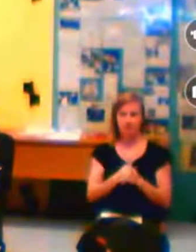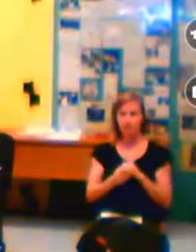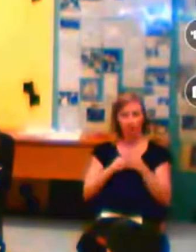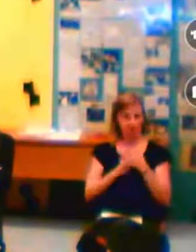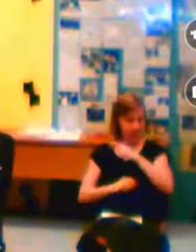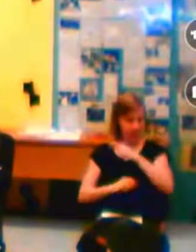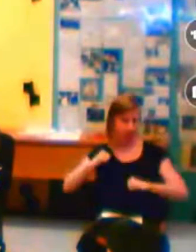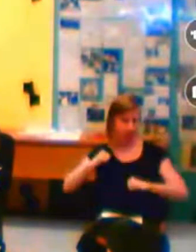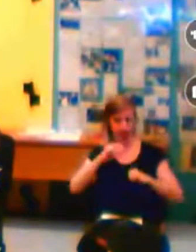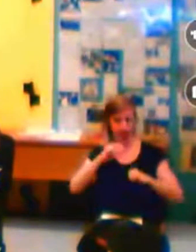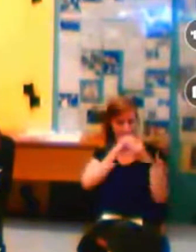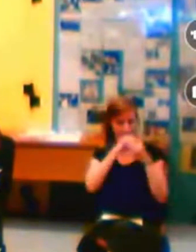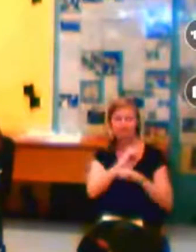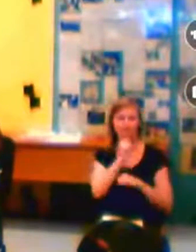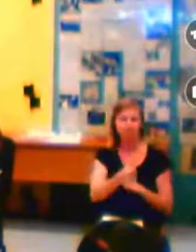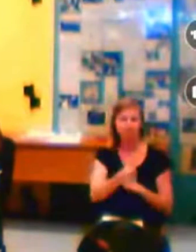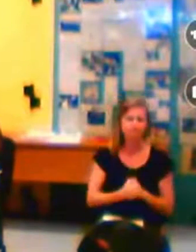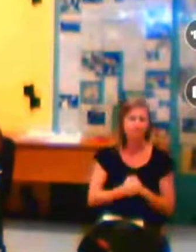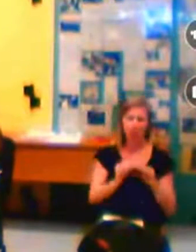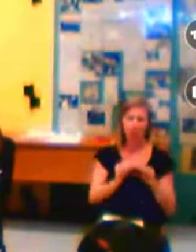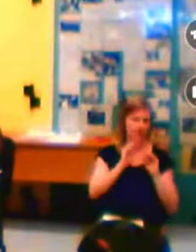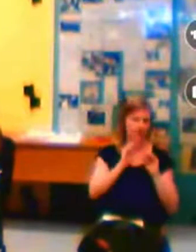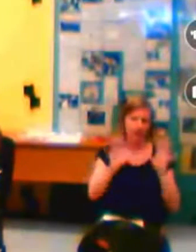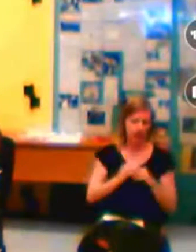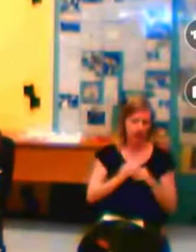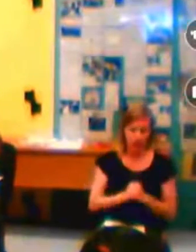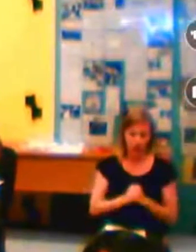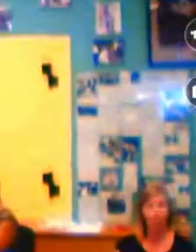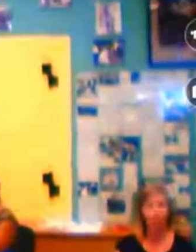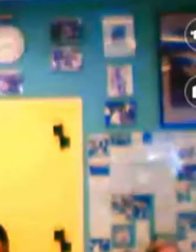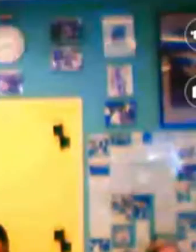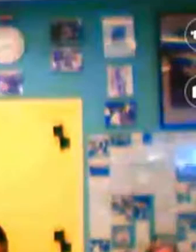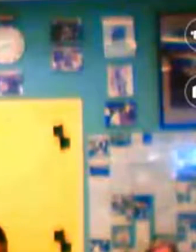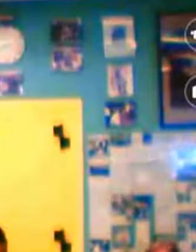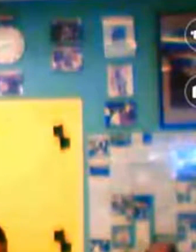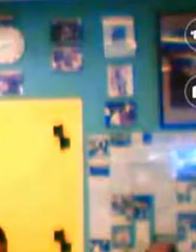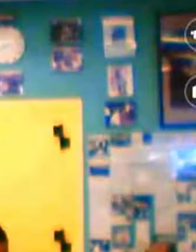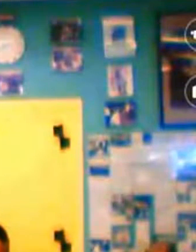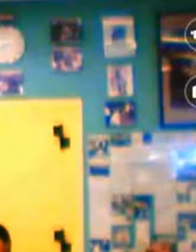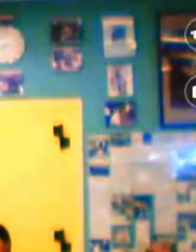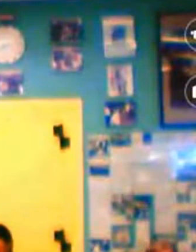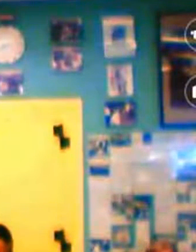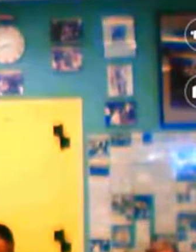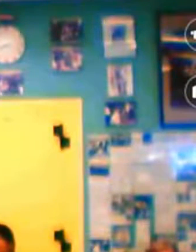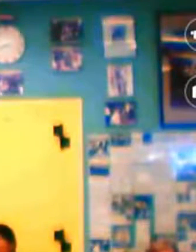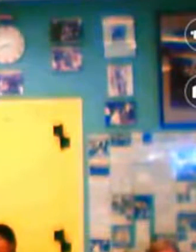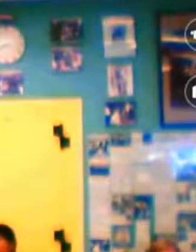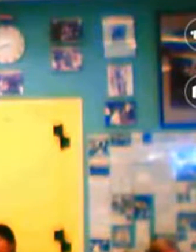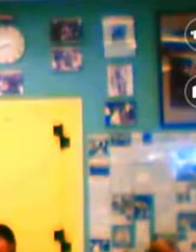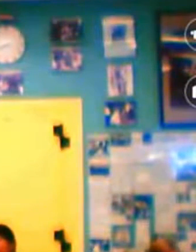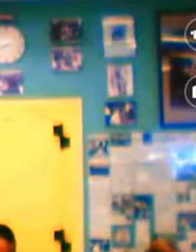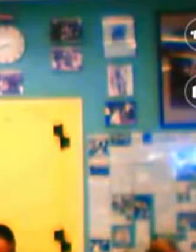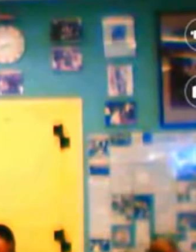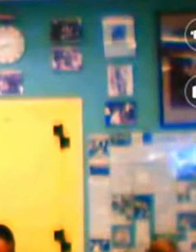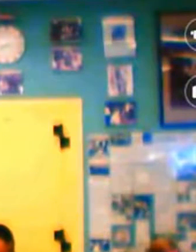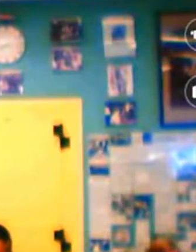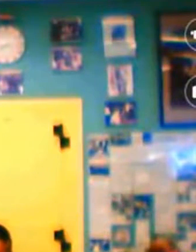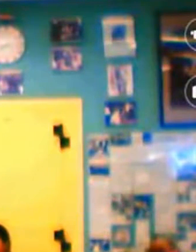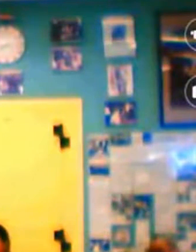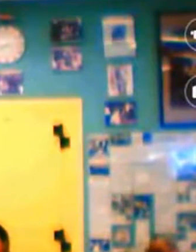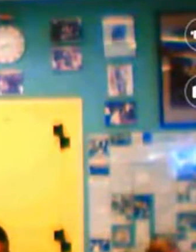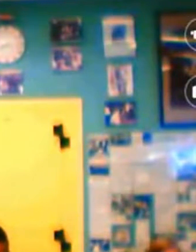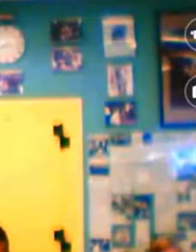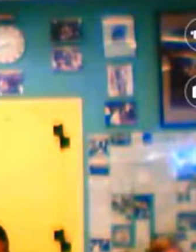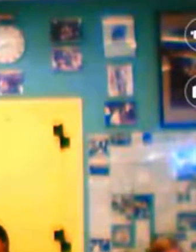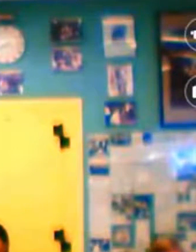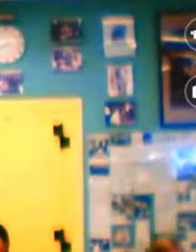itself, those need to be upheld. And so I There is no guessing on that. What I would agree that there